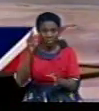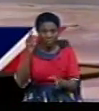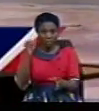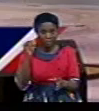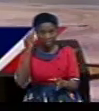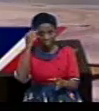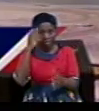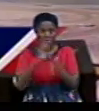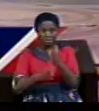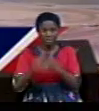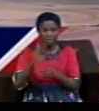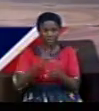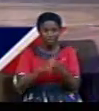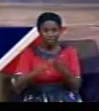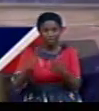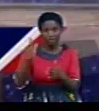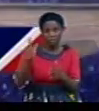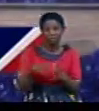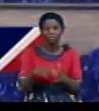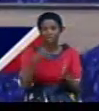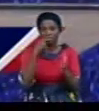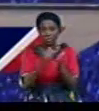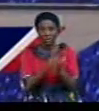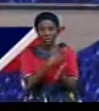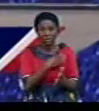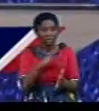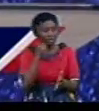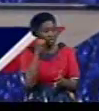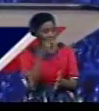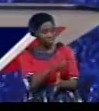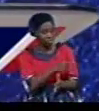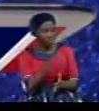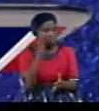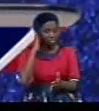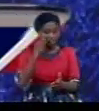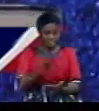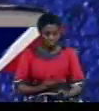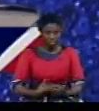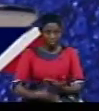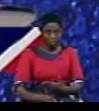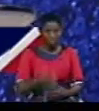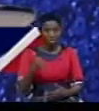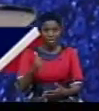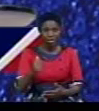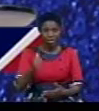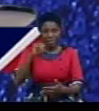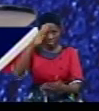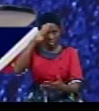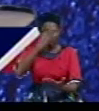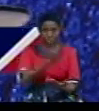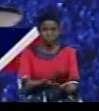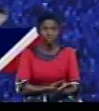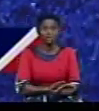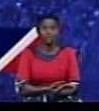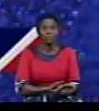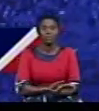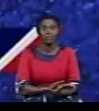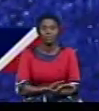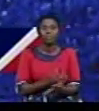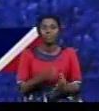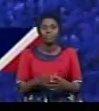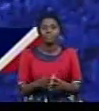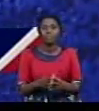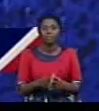and she shall bring forth a son she shall bring forth a son that does